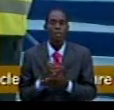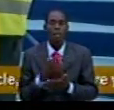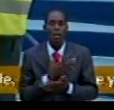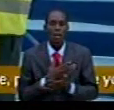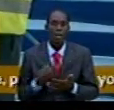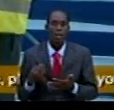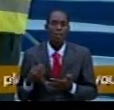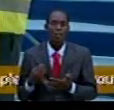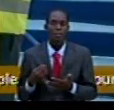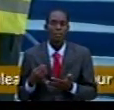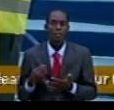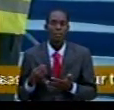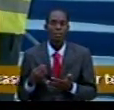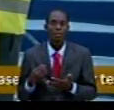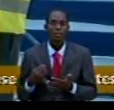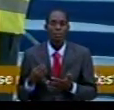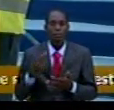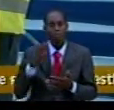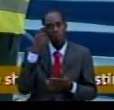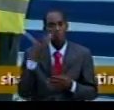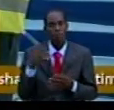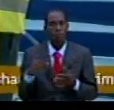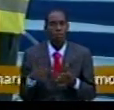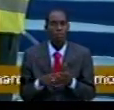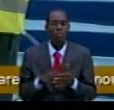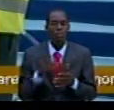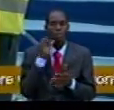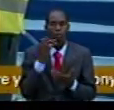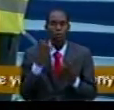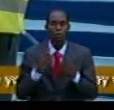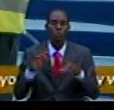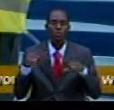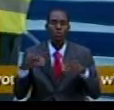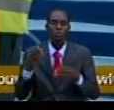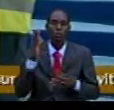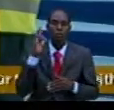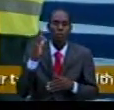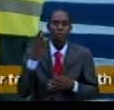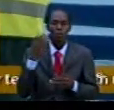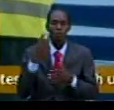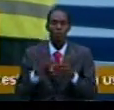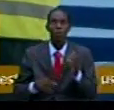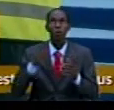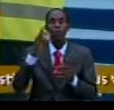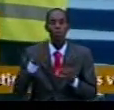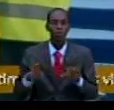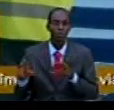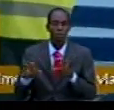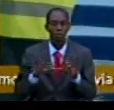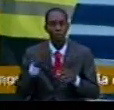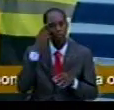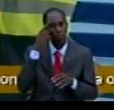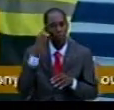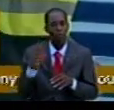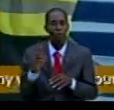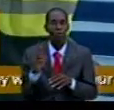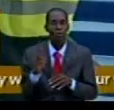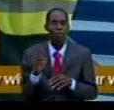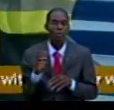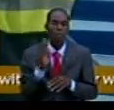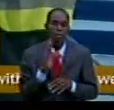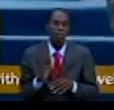of this, she wants to testify of what God did concerning the ulcerated lip and the adverse problem in her